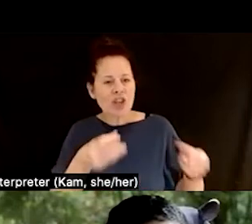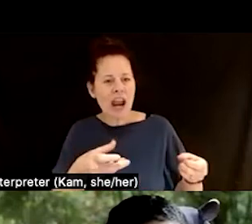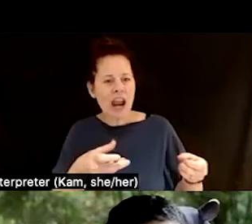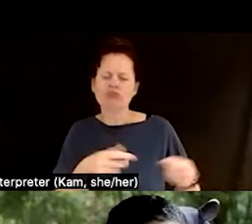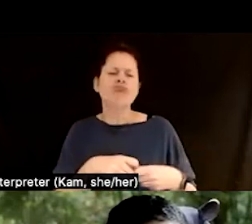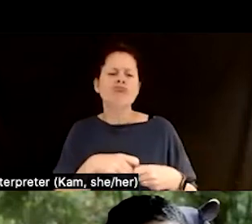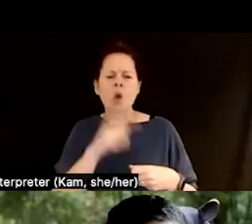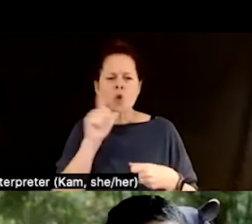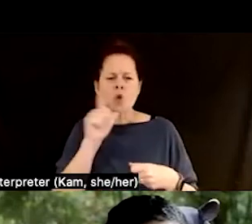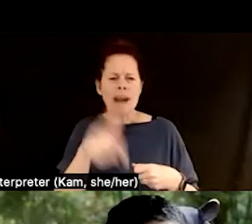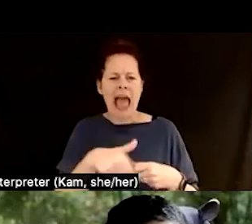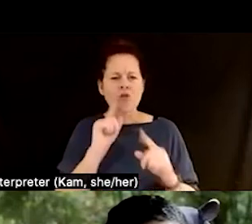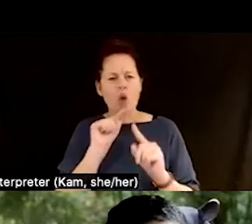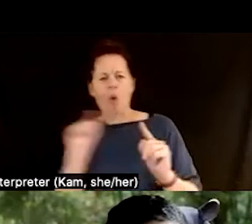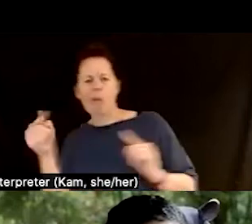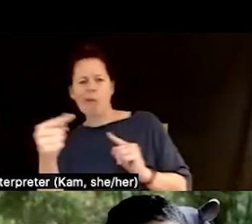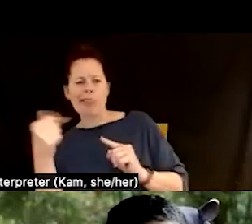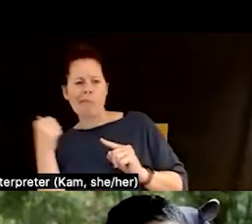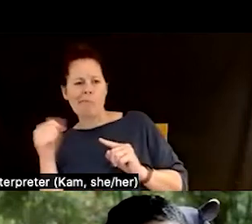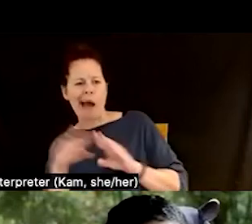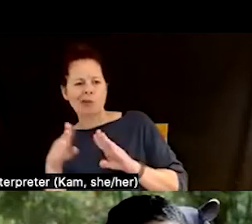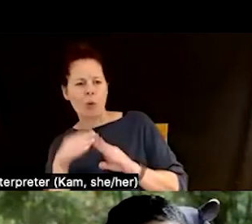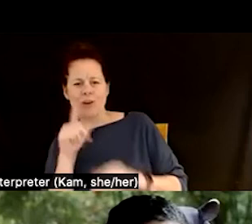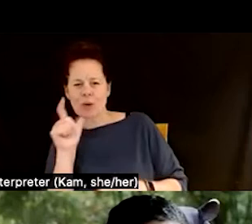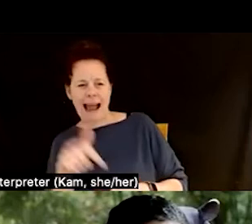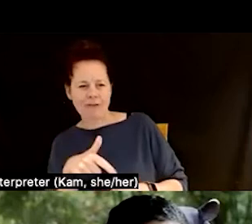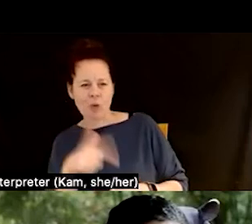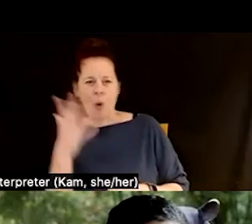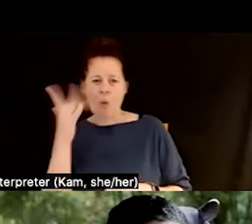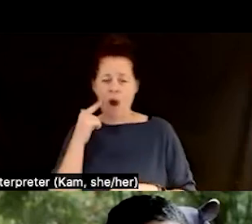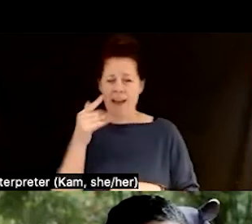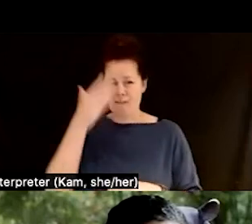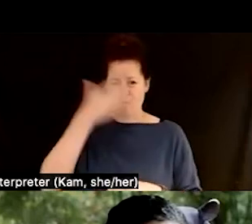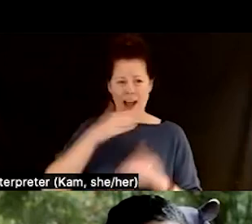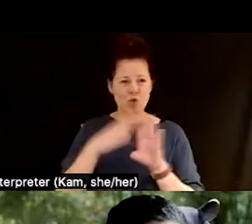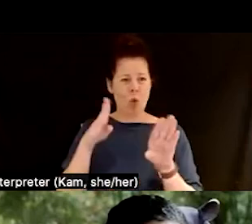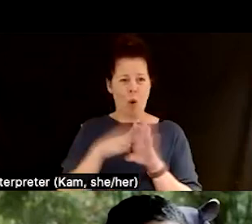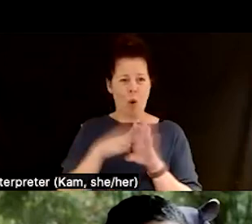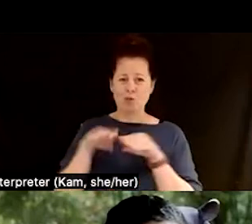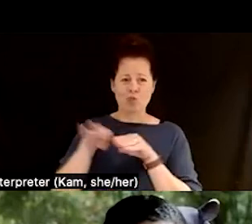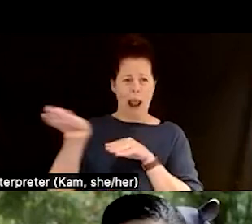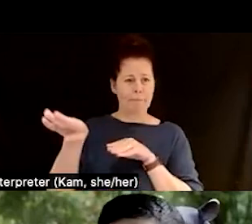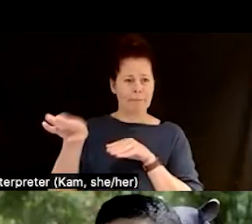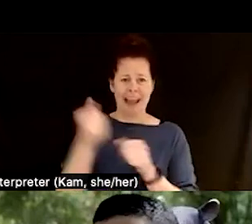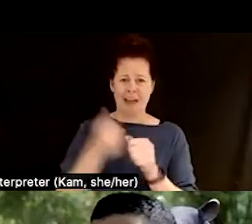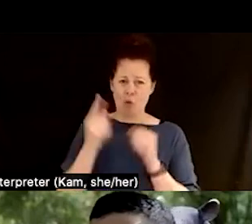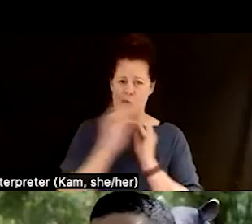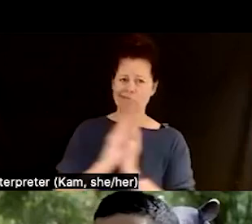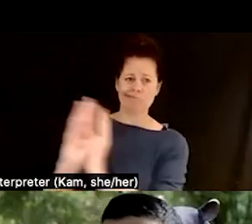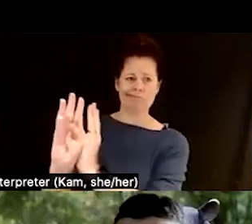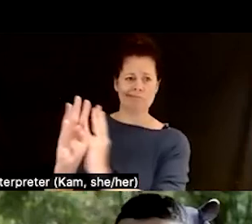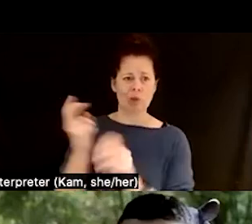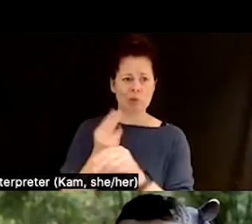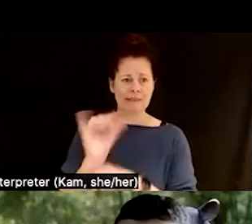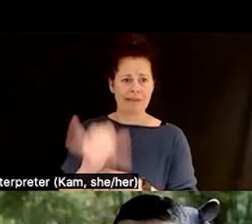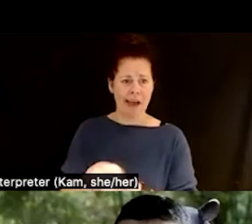the ramps are what everybody uses. You can also, if you have children who